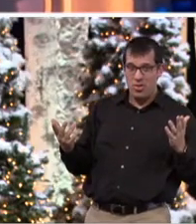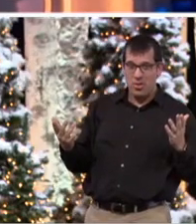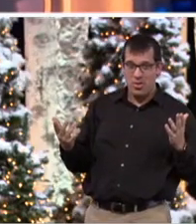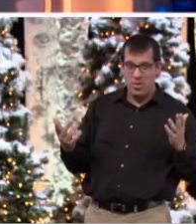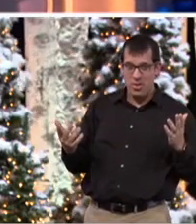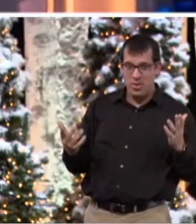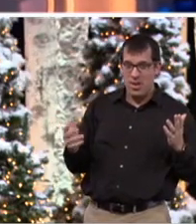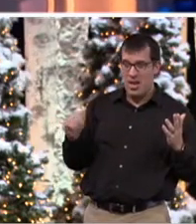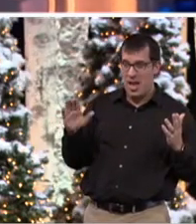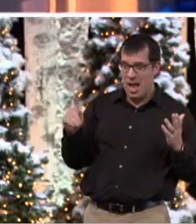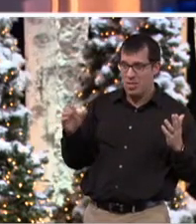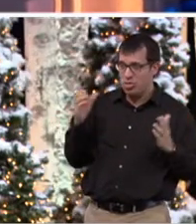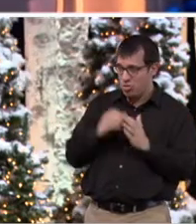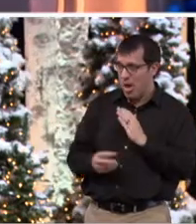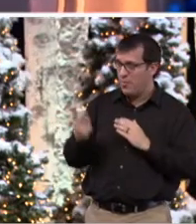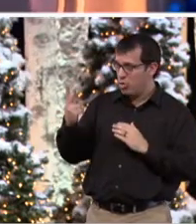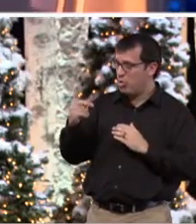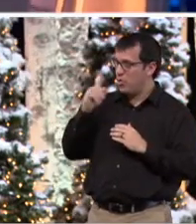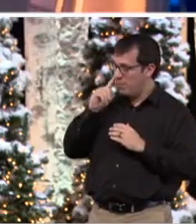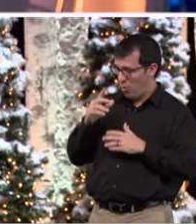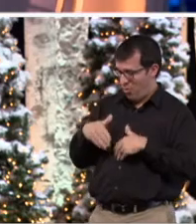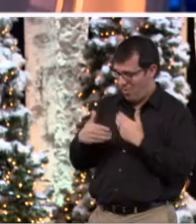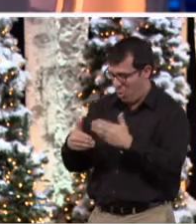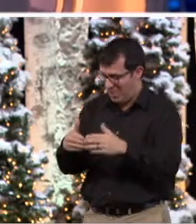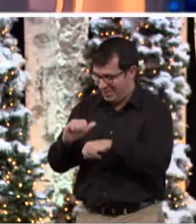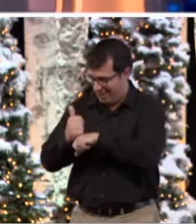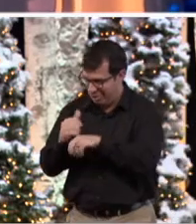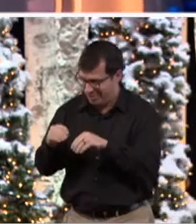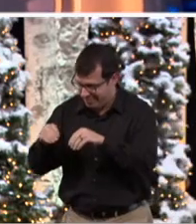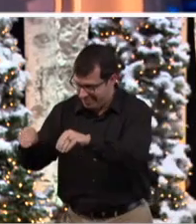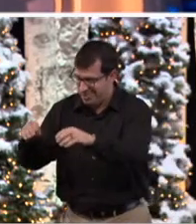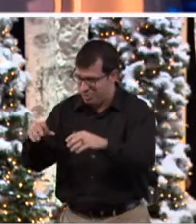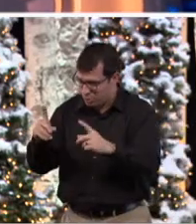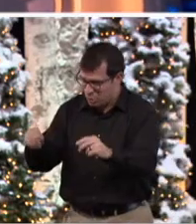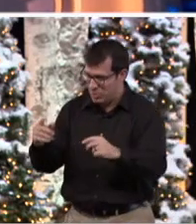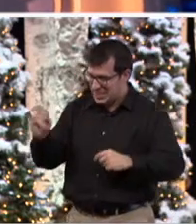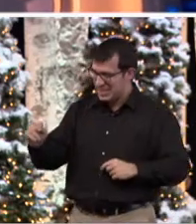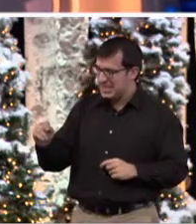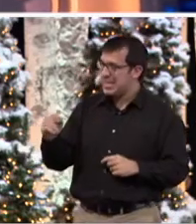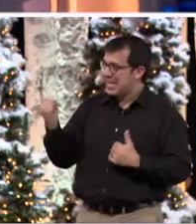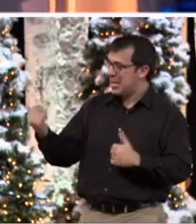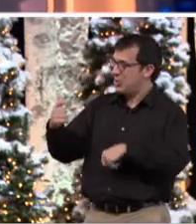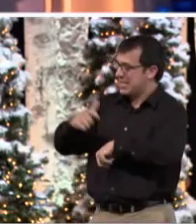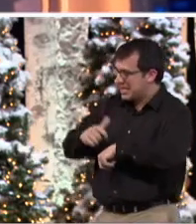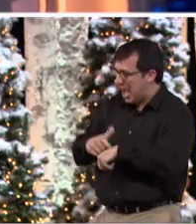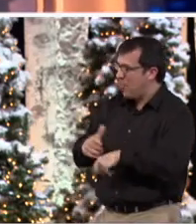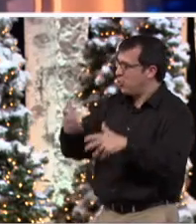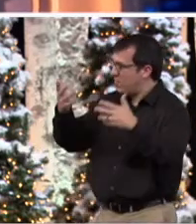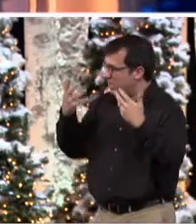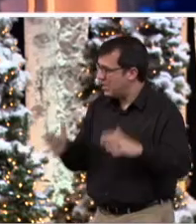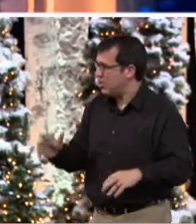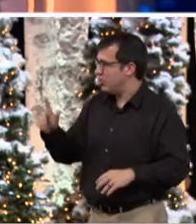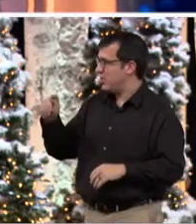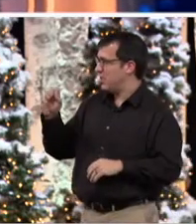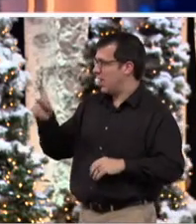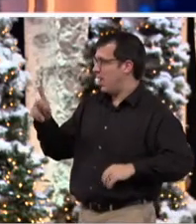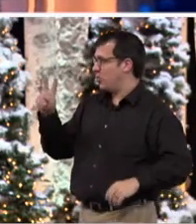In Acts chapter 2 for mobilization, it's time for finishing the task 2.0.